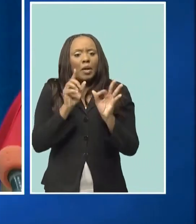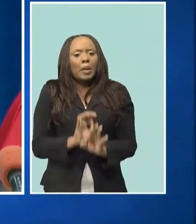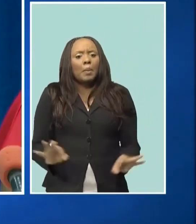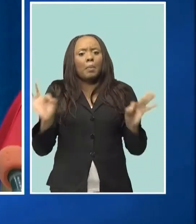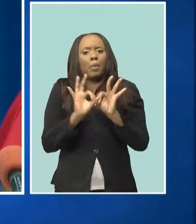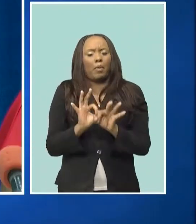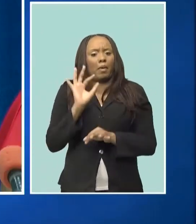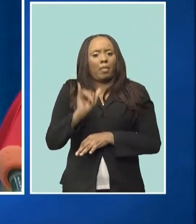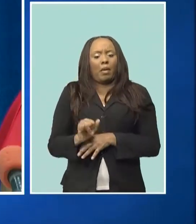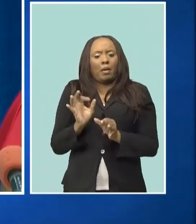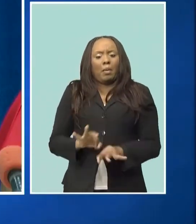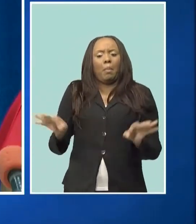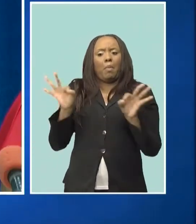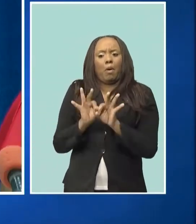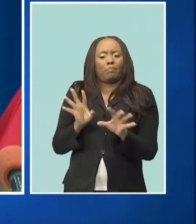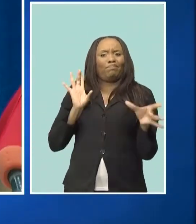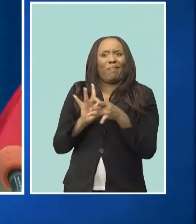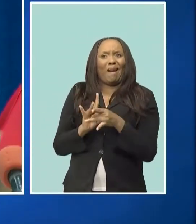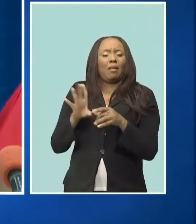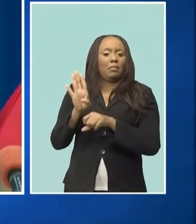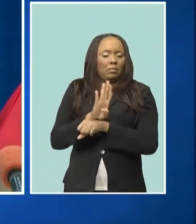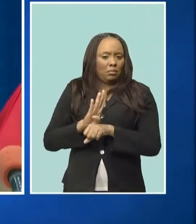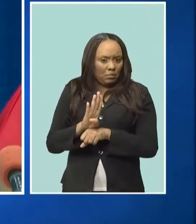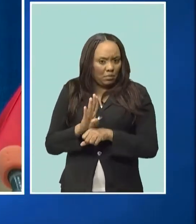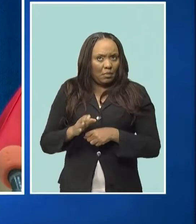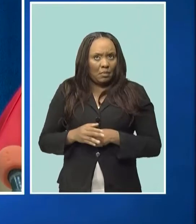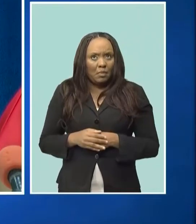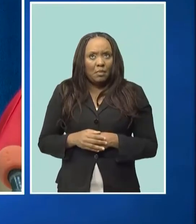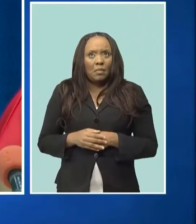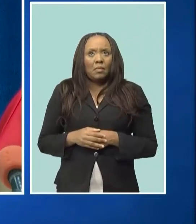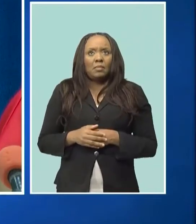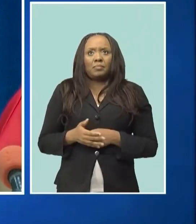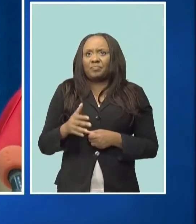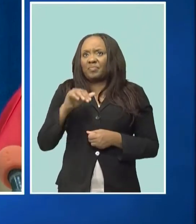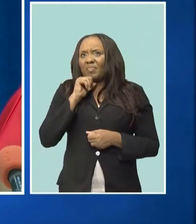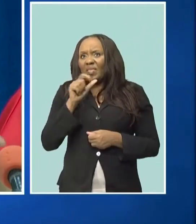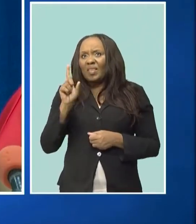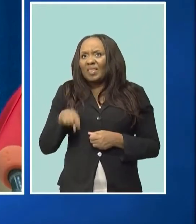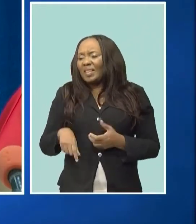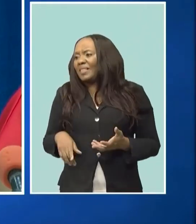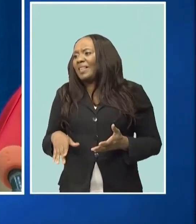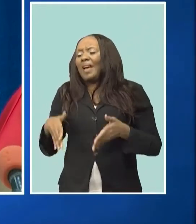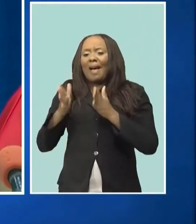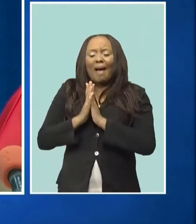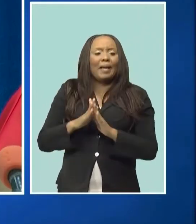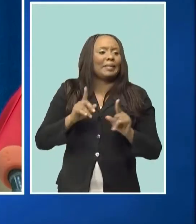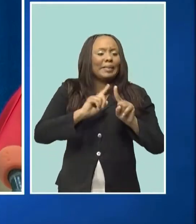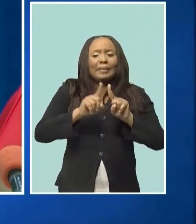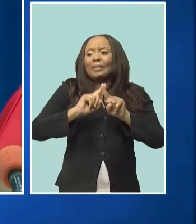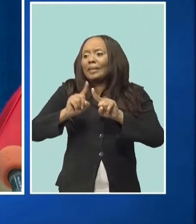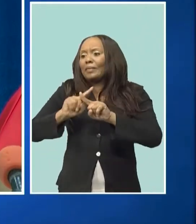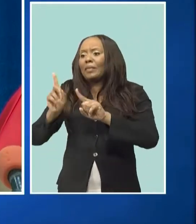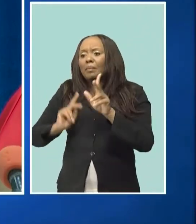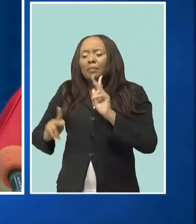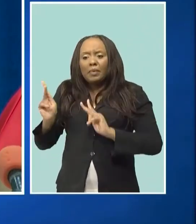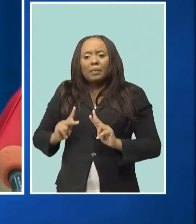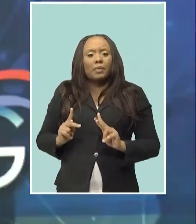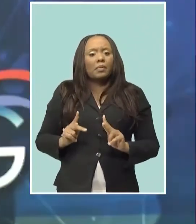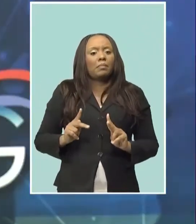ministry understand what we're doing, because they don't need to now call us and a bunch of consultants to tweak it if anything changes in 2 years' time.